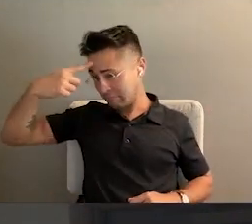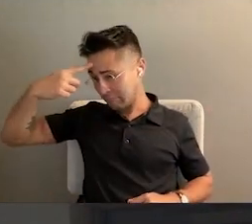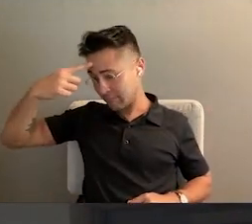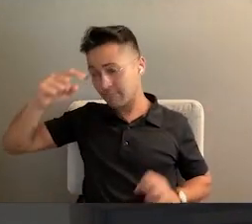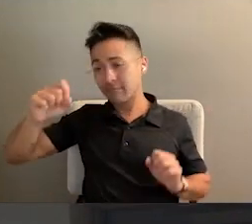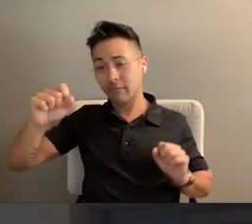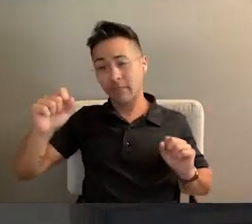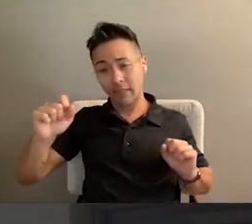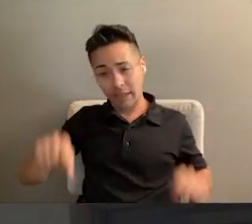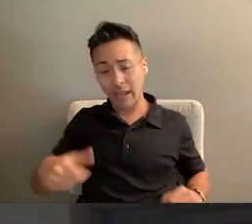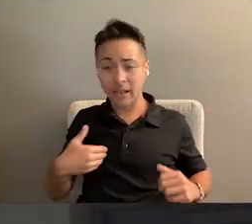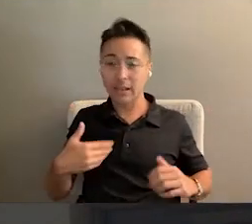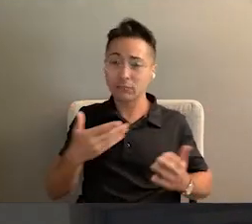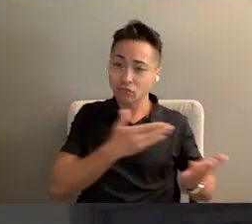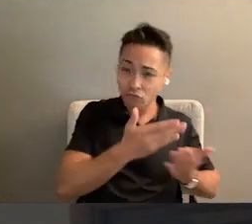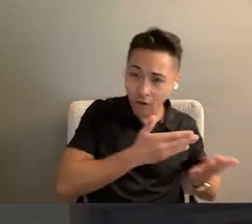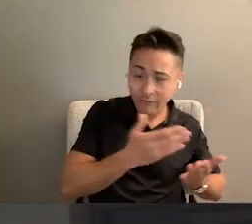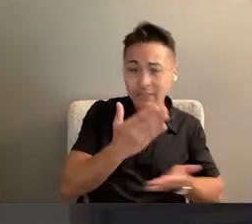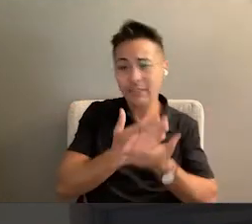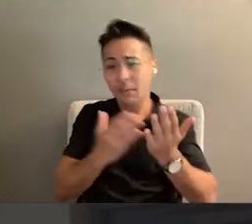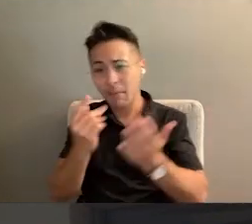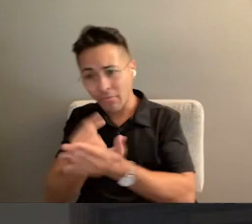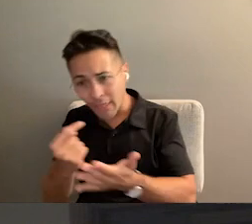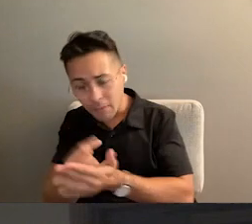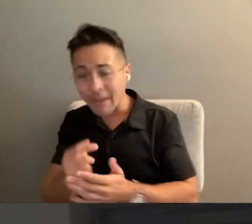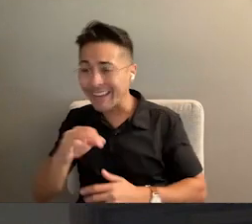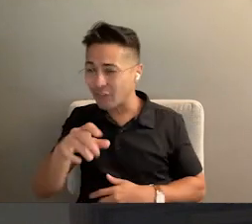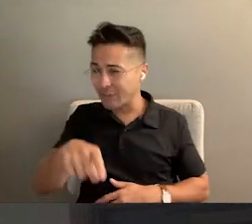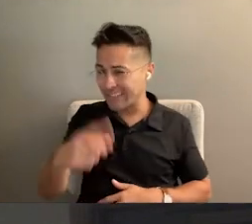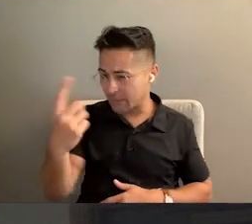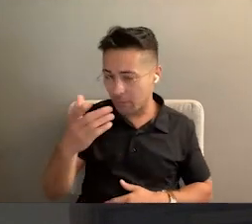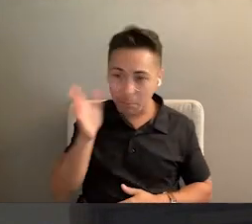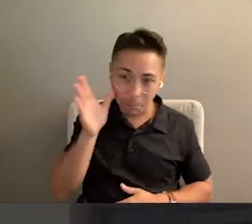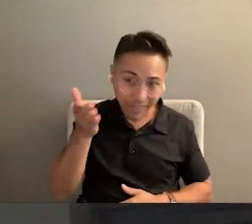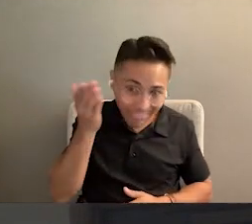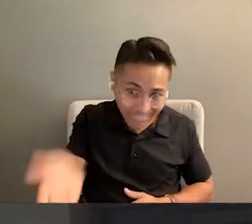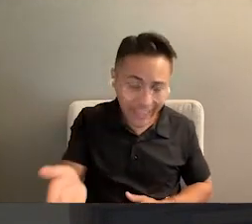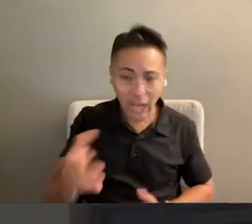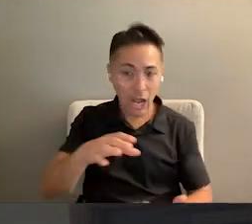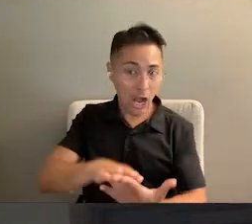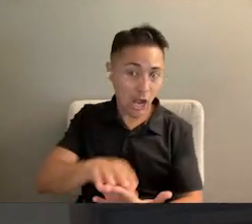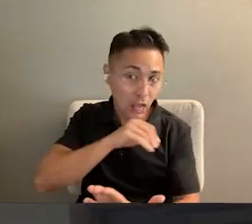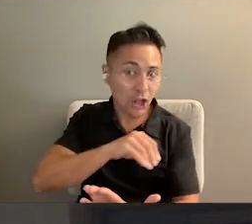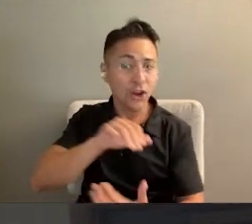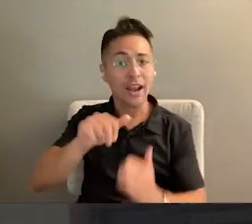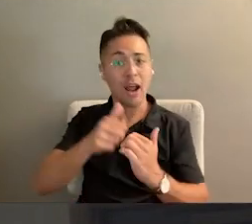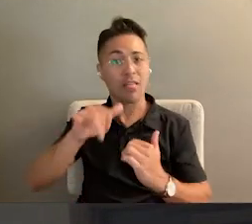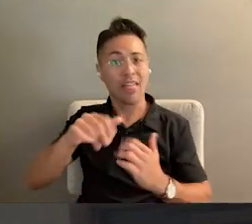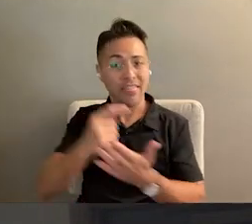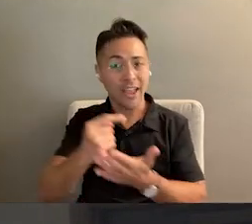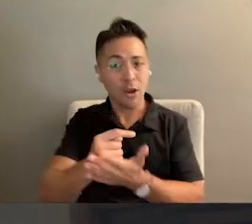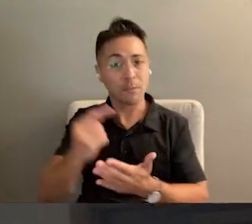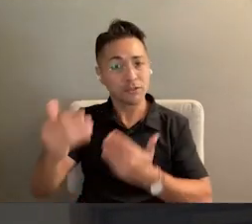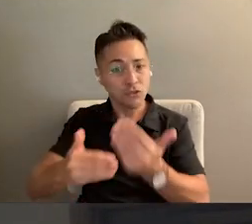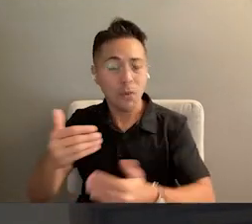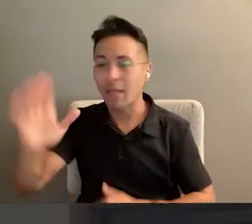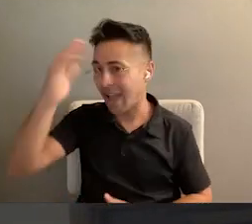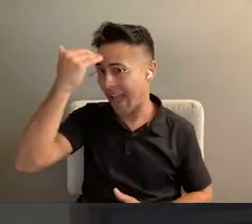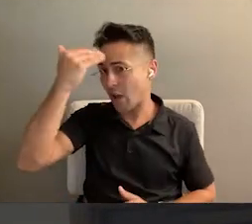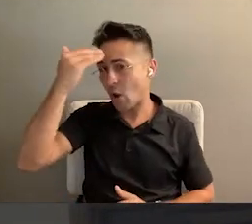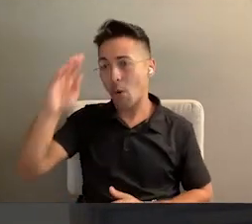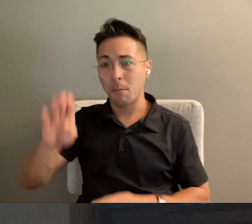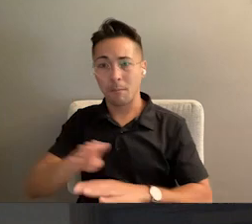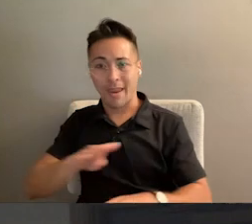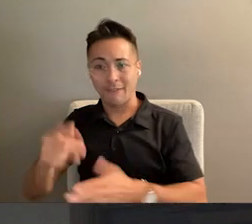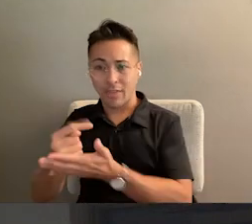I would have to verify, but yes, I believe there are some services and some therapies where if you need someone to be there and